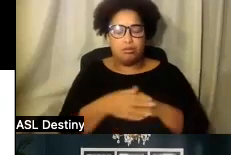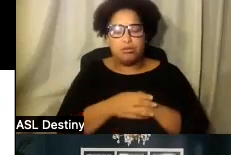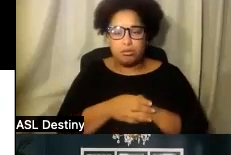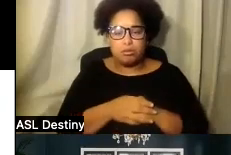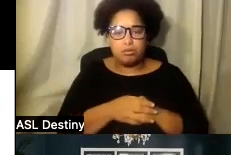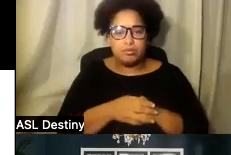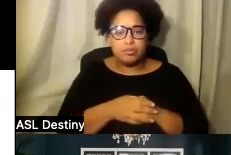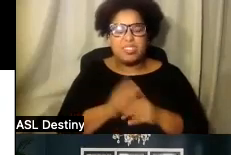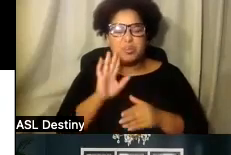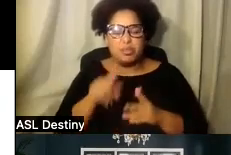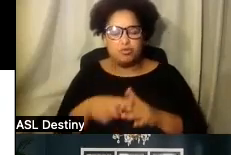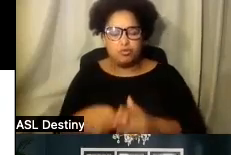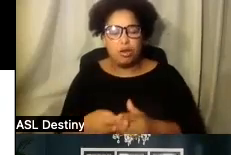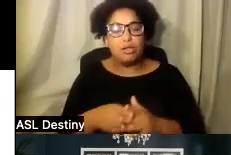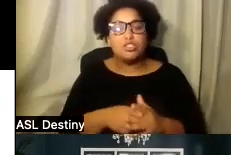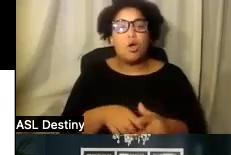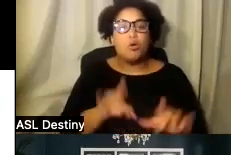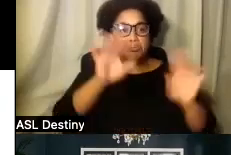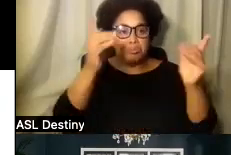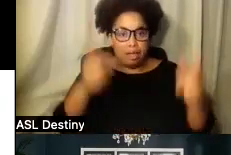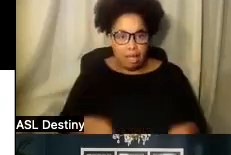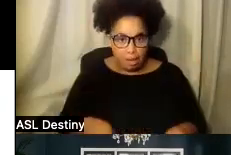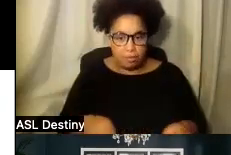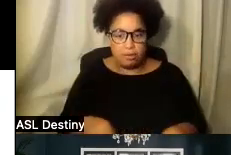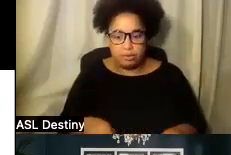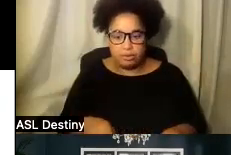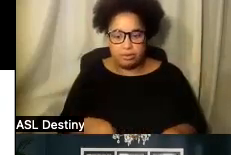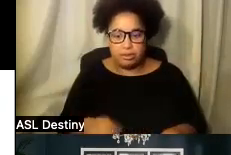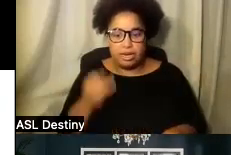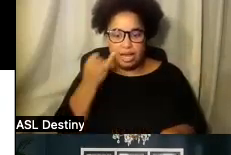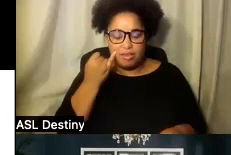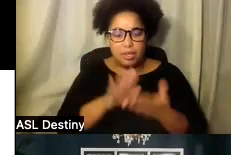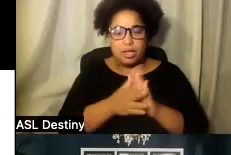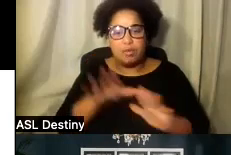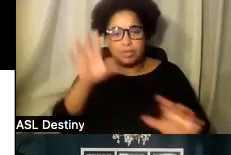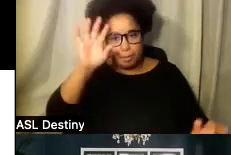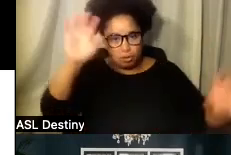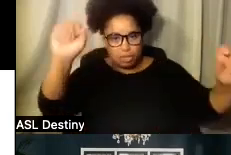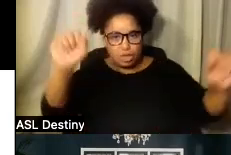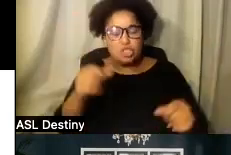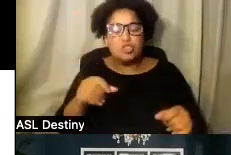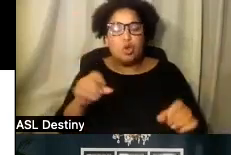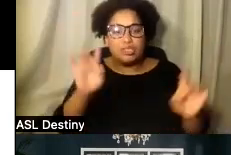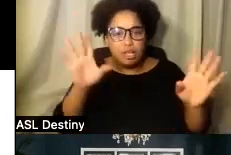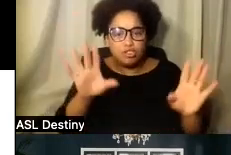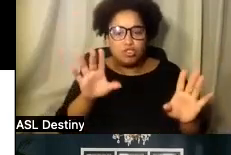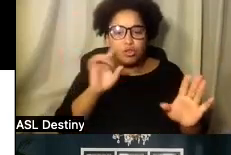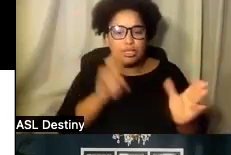what happens after a disaster, if it's large enough to get a presidential disaster declaration, what that means is it